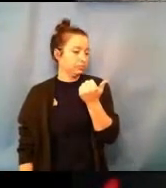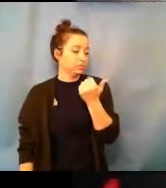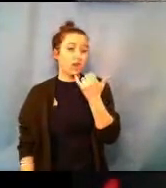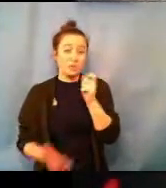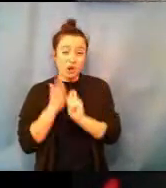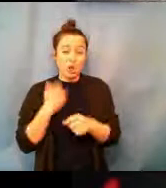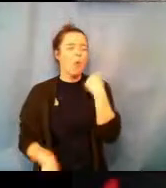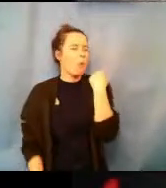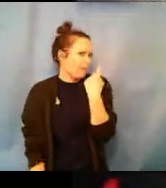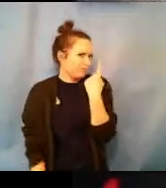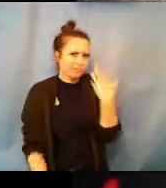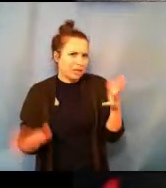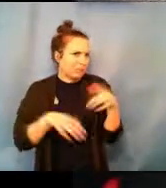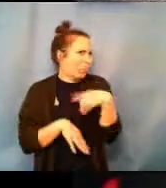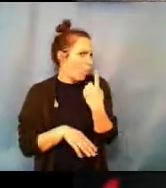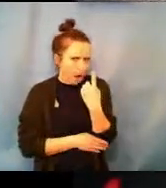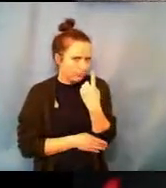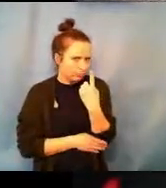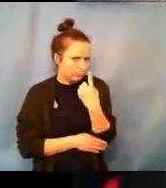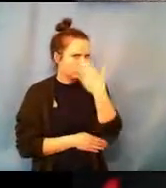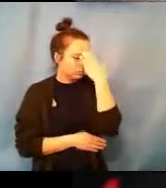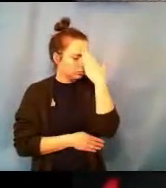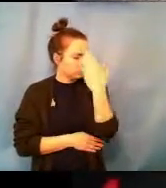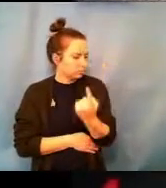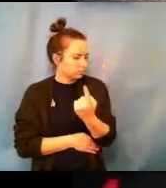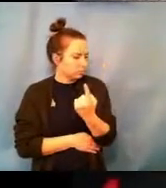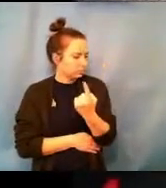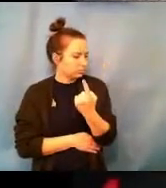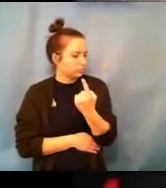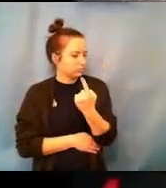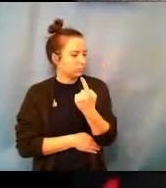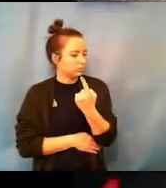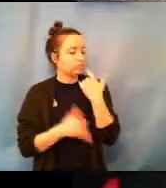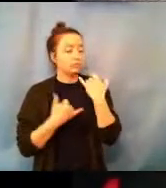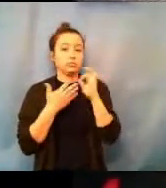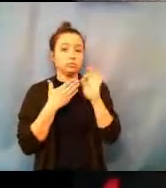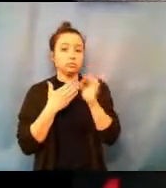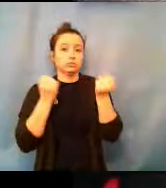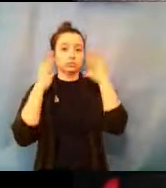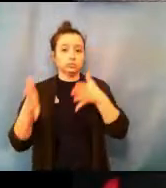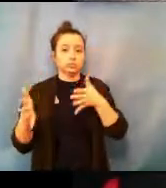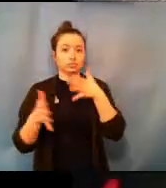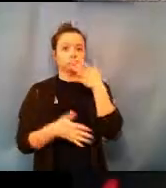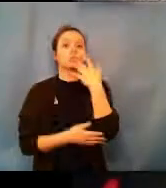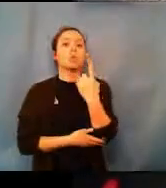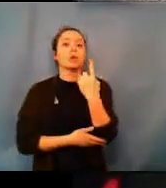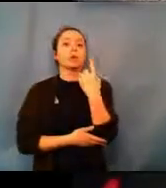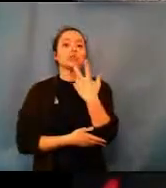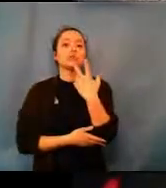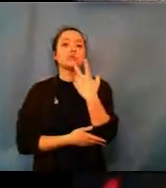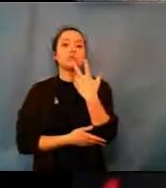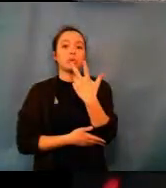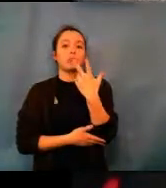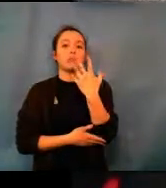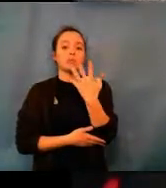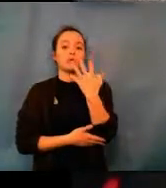to color in 1, because that's how many they told me I had. Now I'm going to count how many are left. Ready? 1,